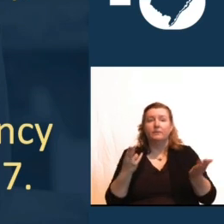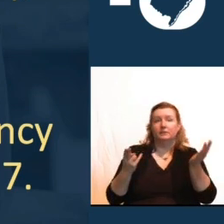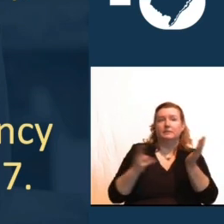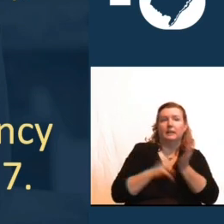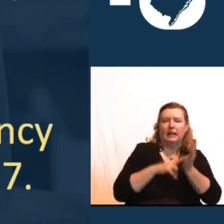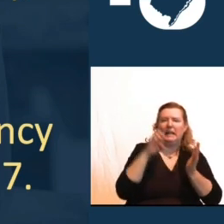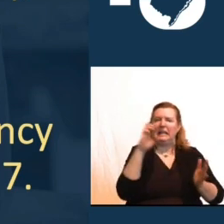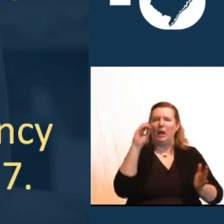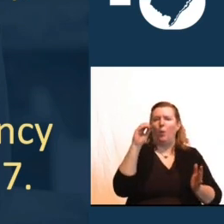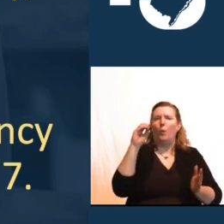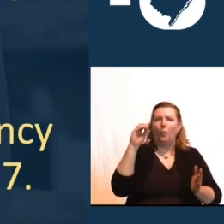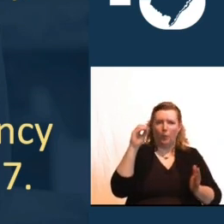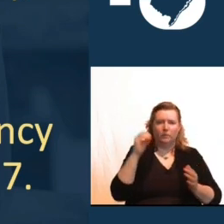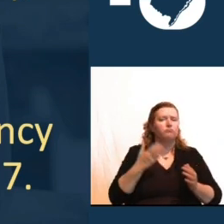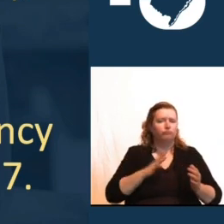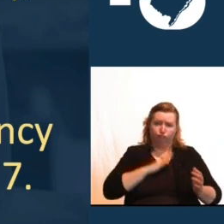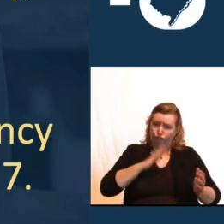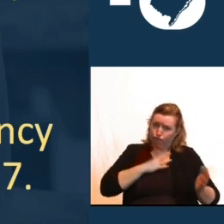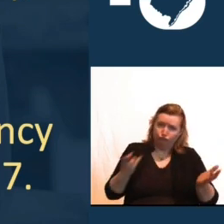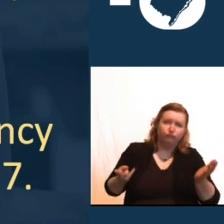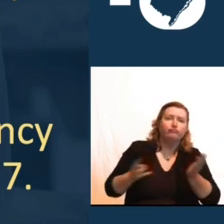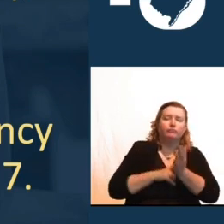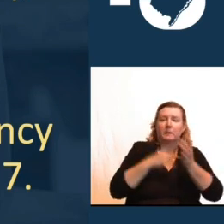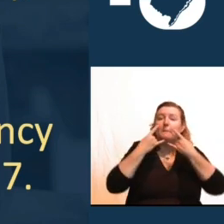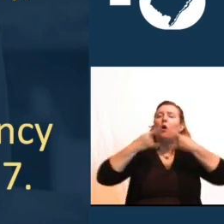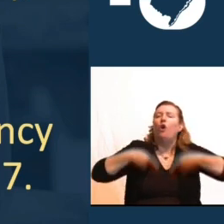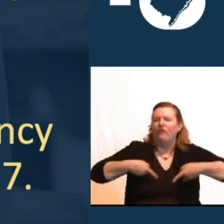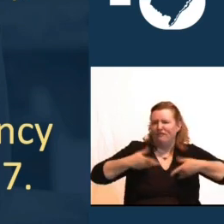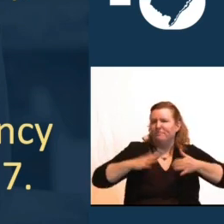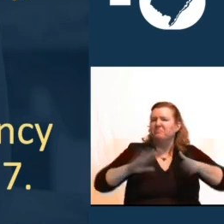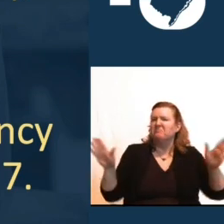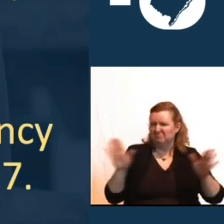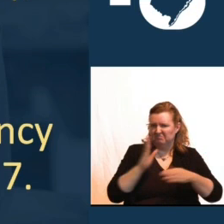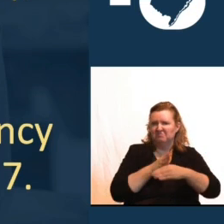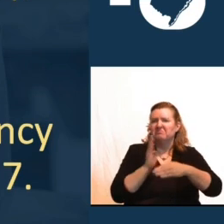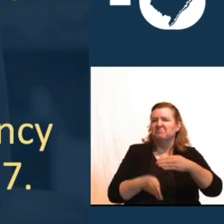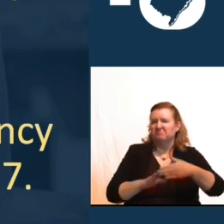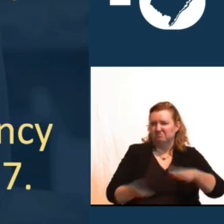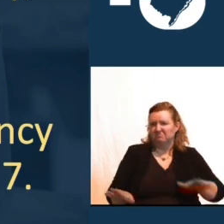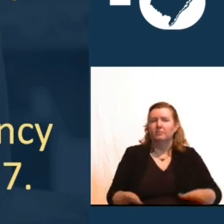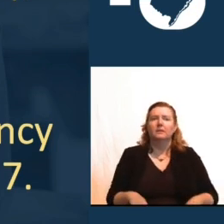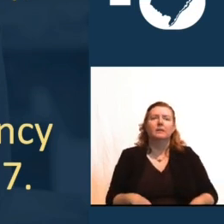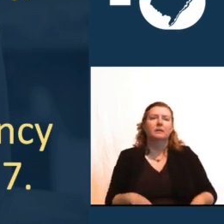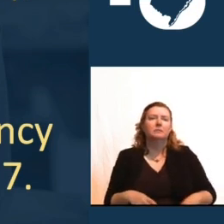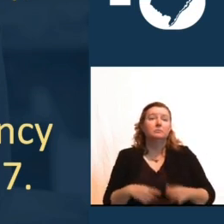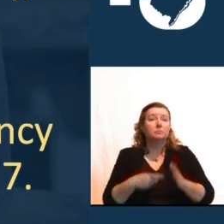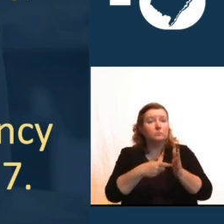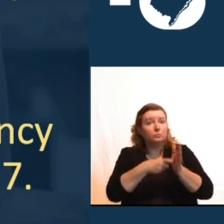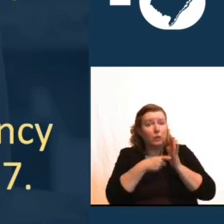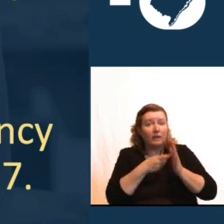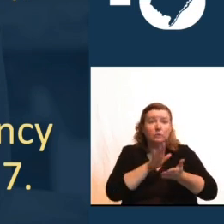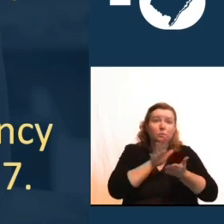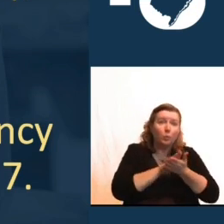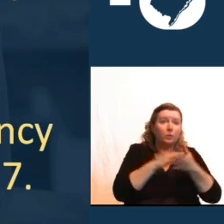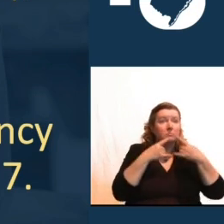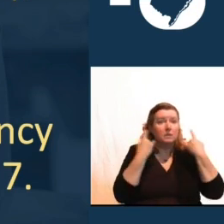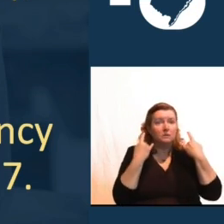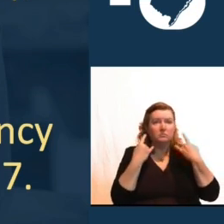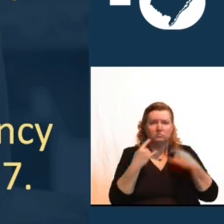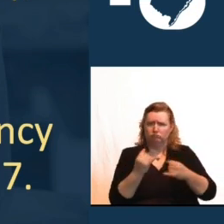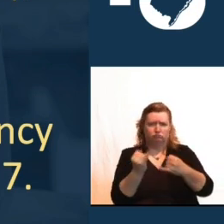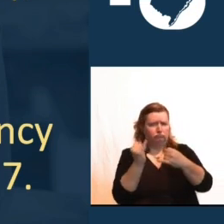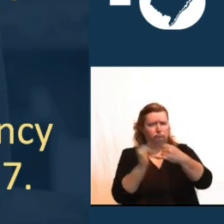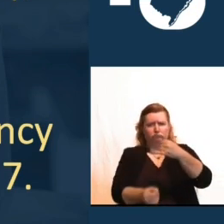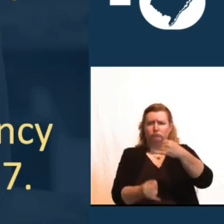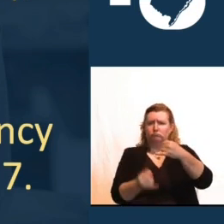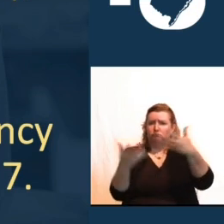masking requirement was the last major mitigation measure we had in place, and because of that, the order I will sign also as of